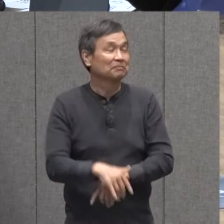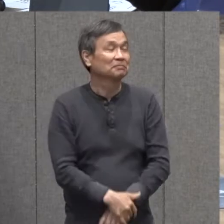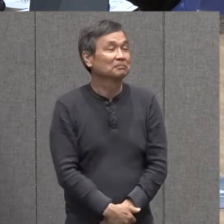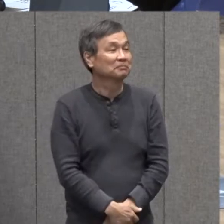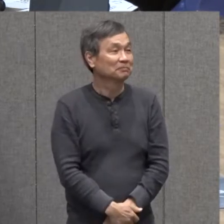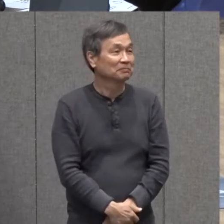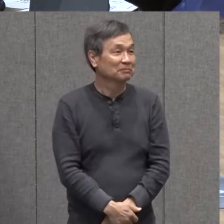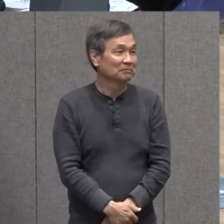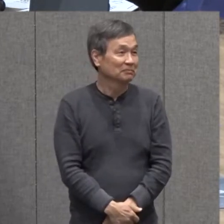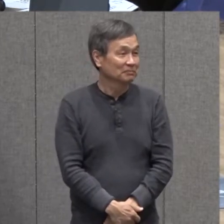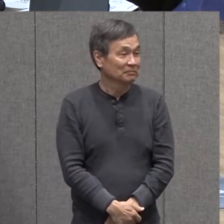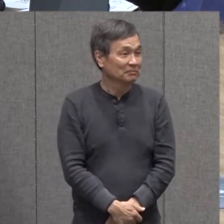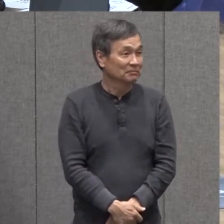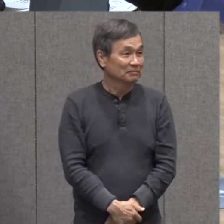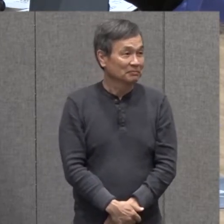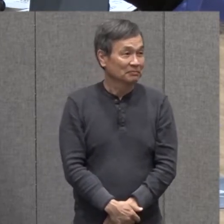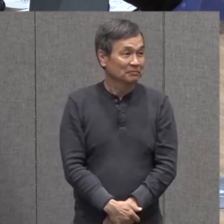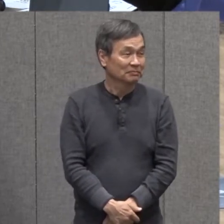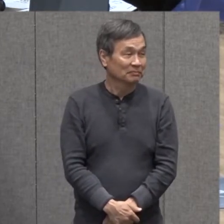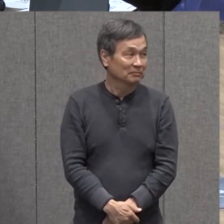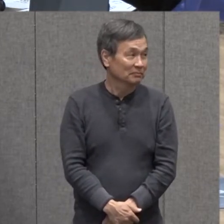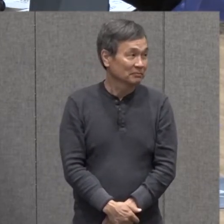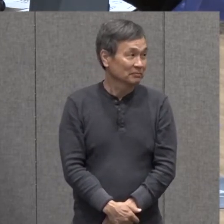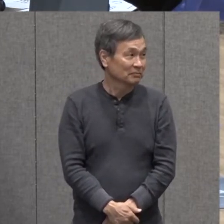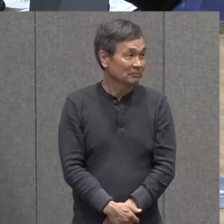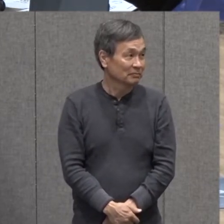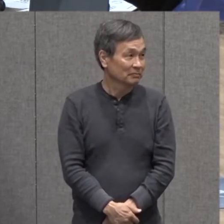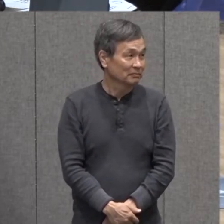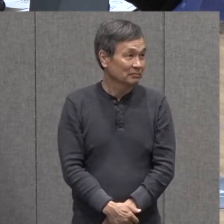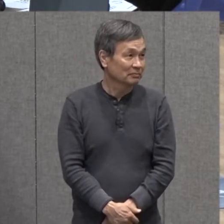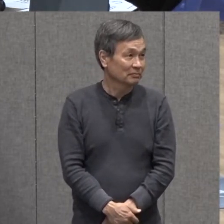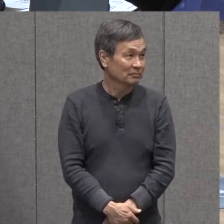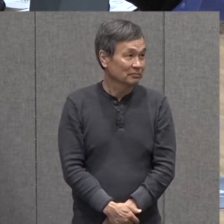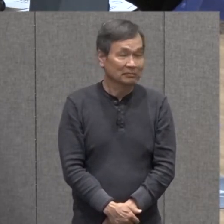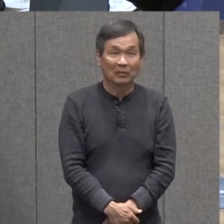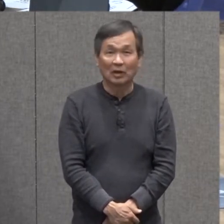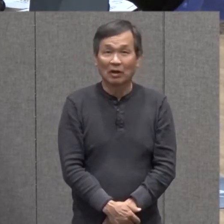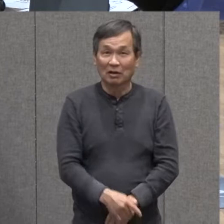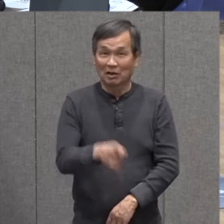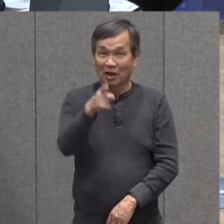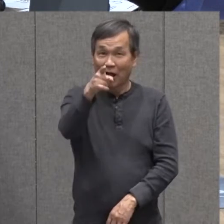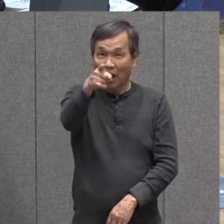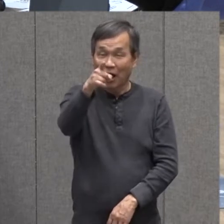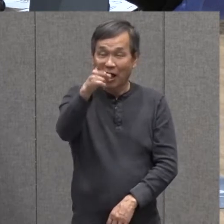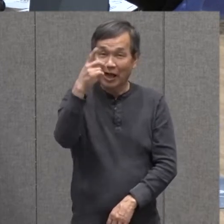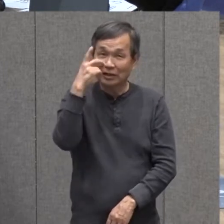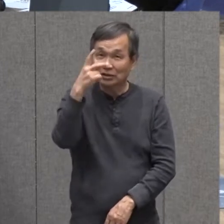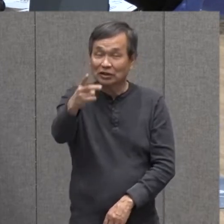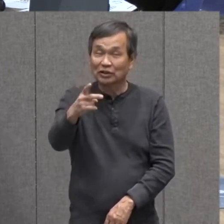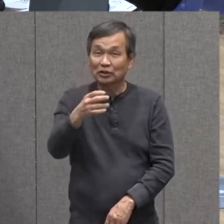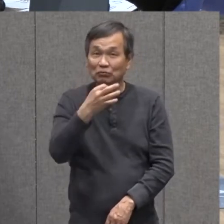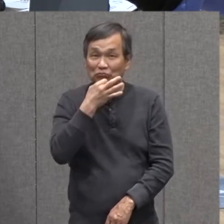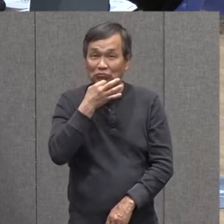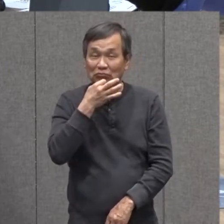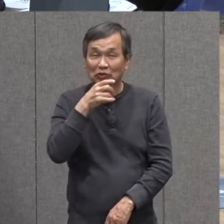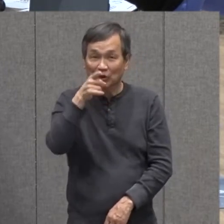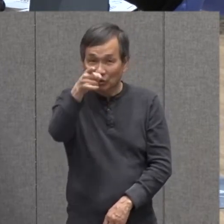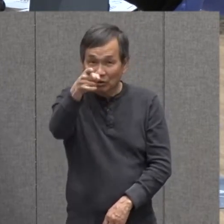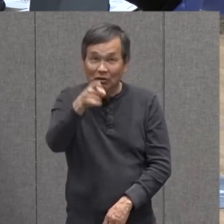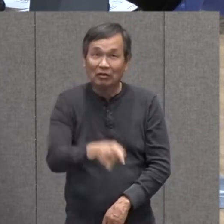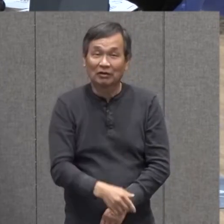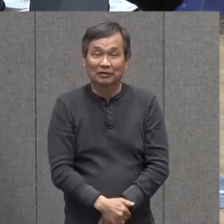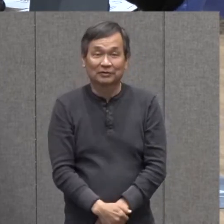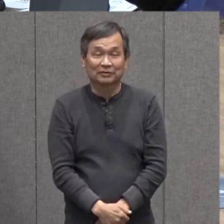y los pies hasta tomar la posición de un avión. Awesome, I see lots of wonderful airplanes. Veo muchos aviones ahí